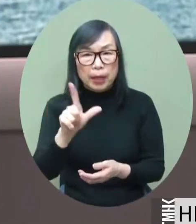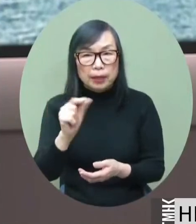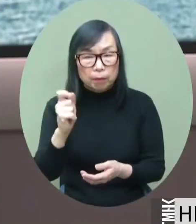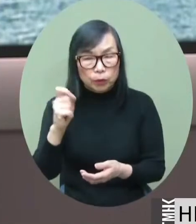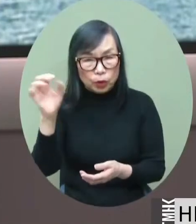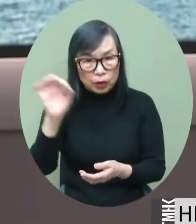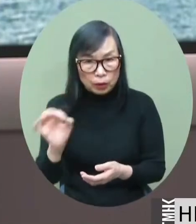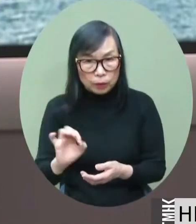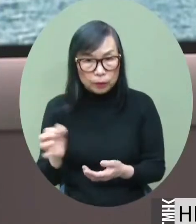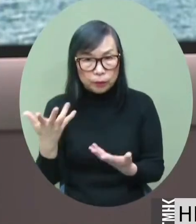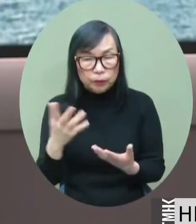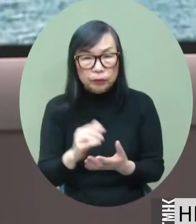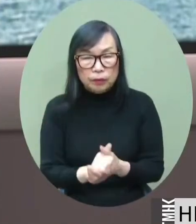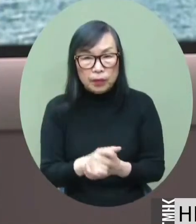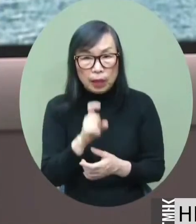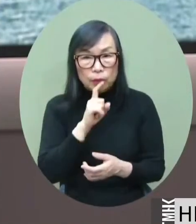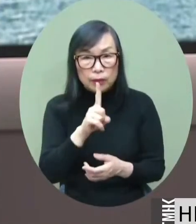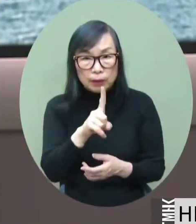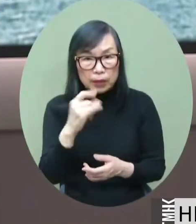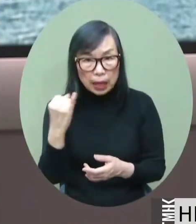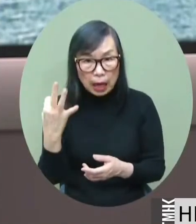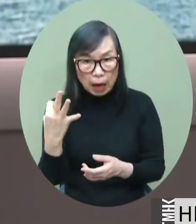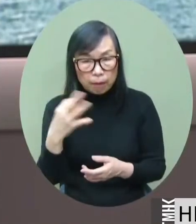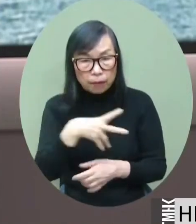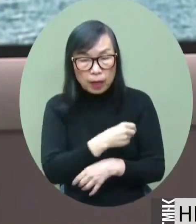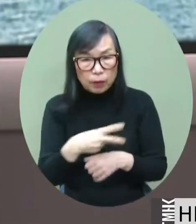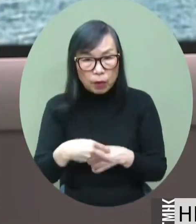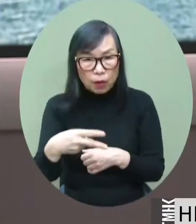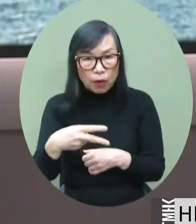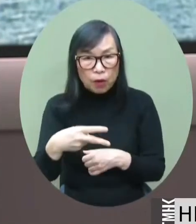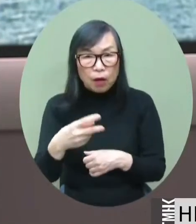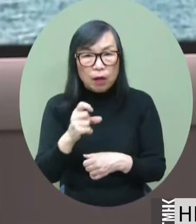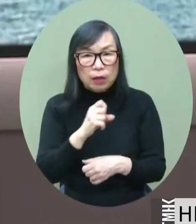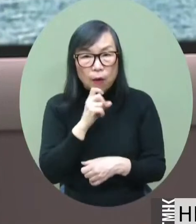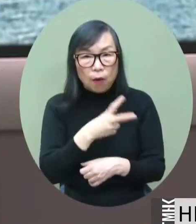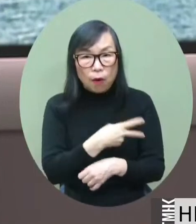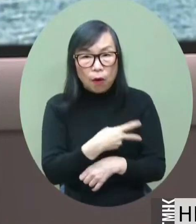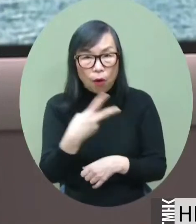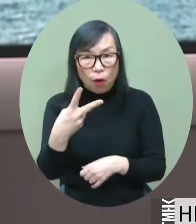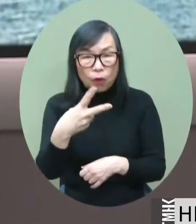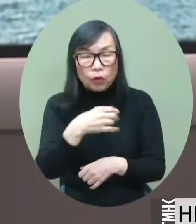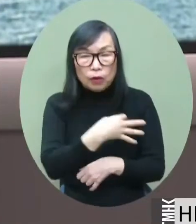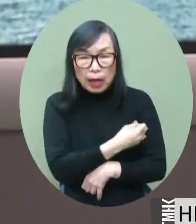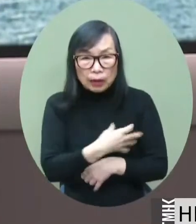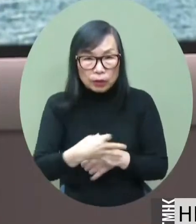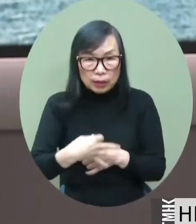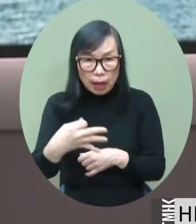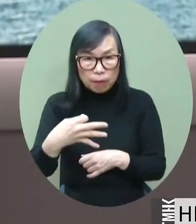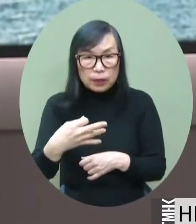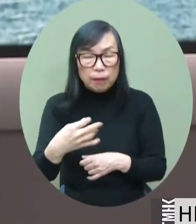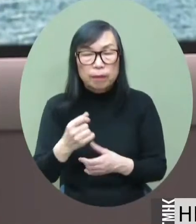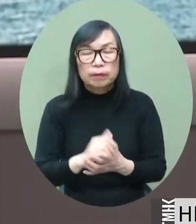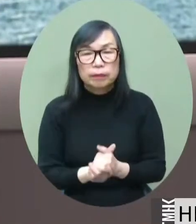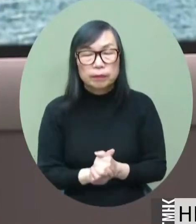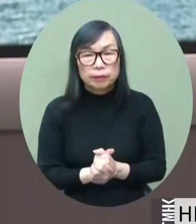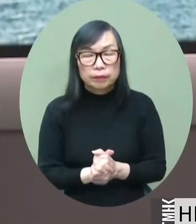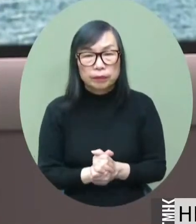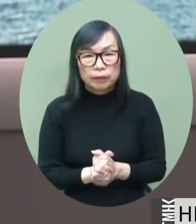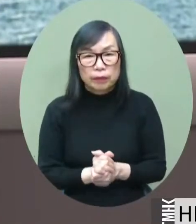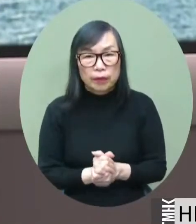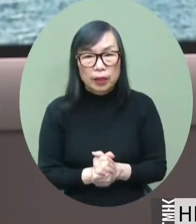accounting for about 80%. 13 patients had 2 jabs, 2 had 3 jabs.